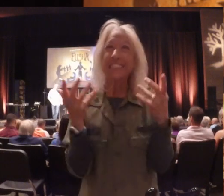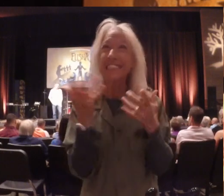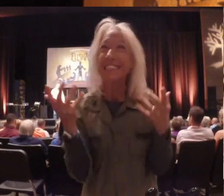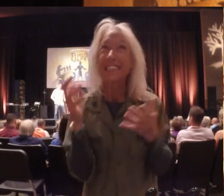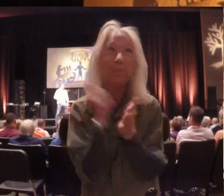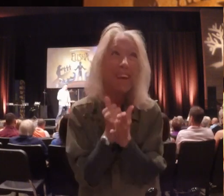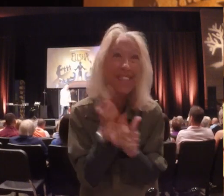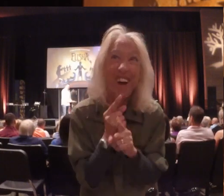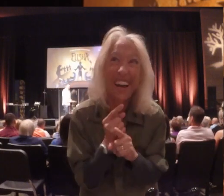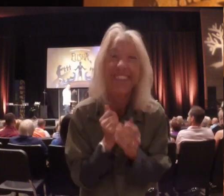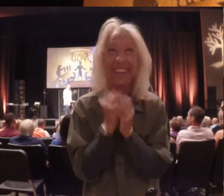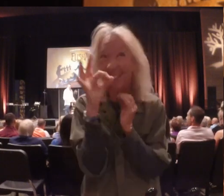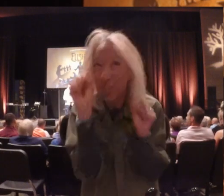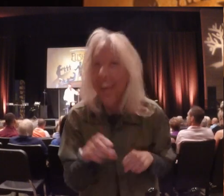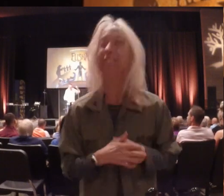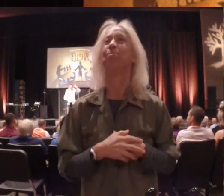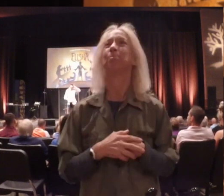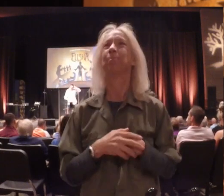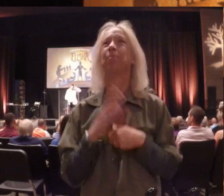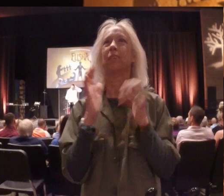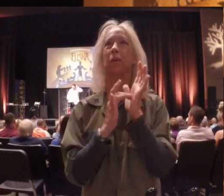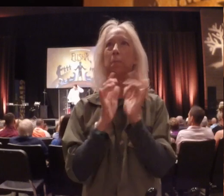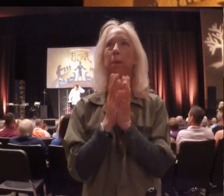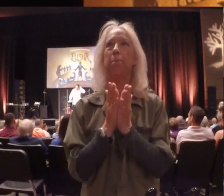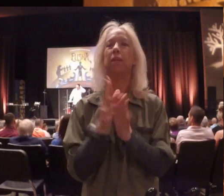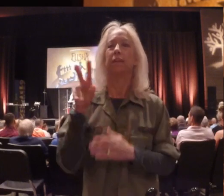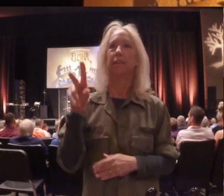said, Amen. Let's turn our Bible,